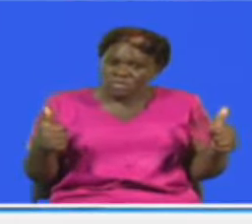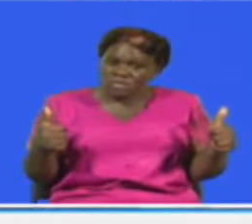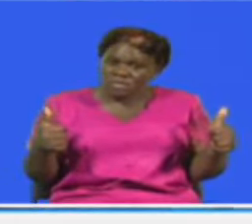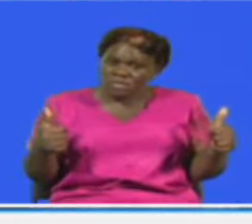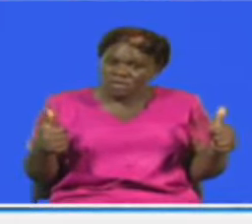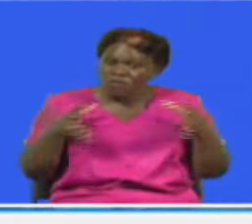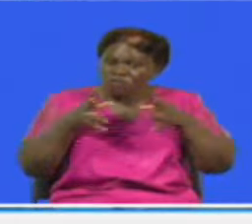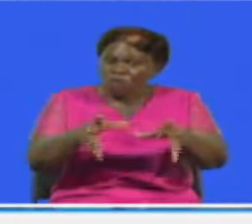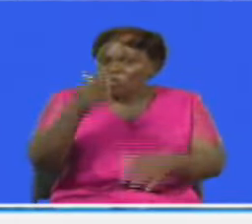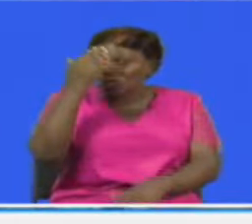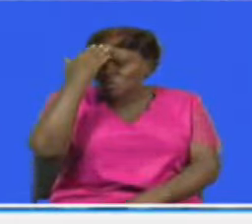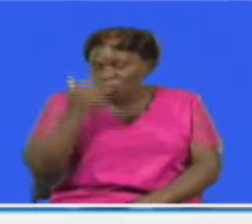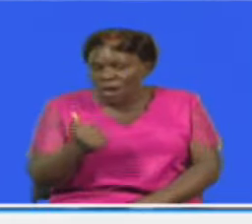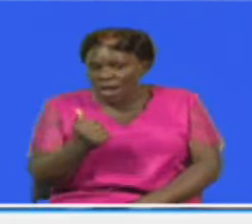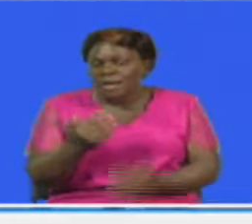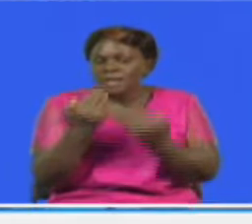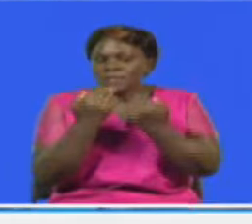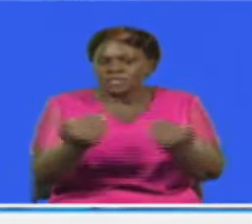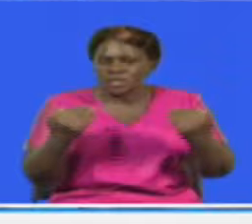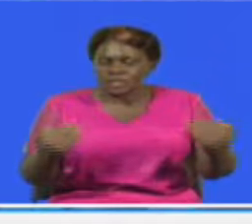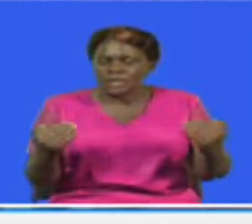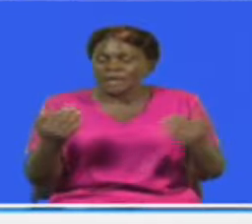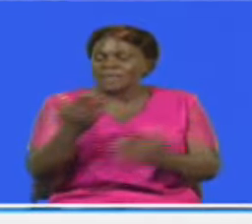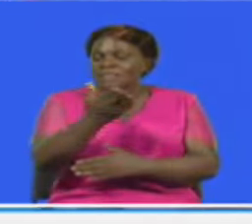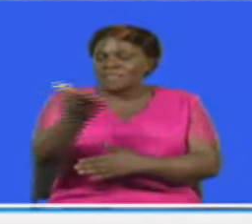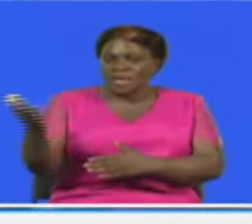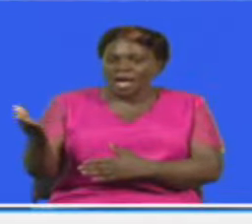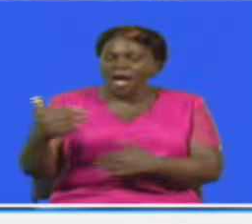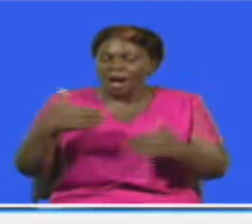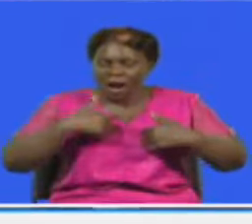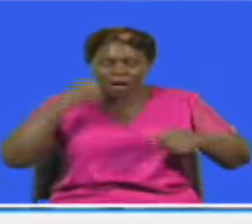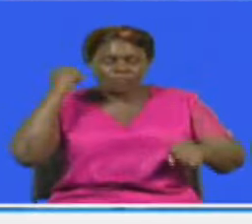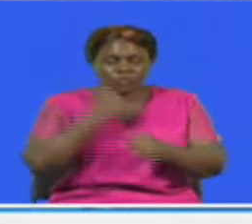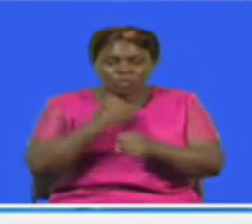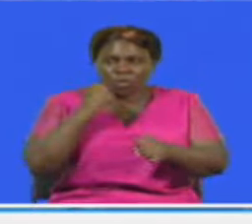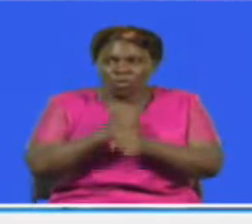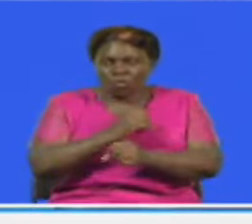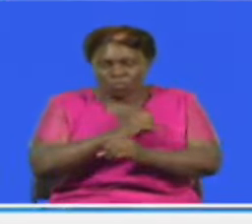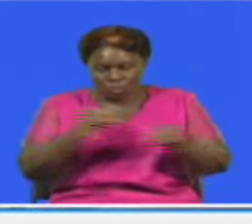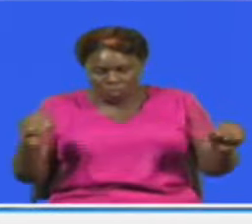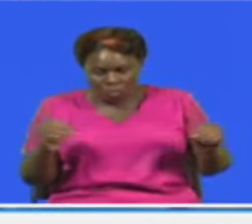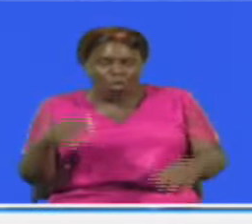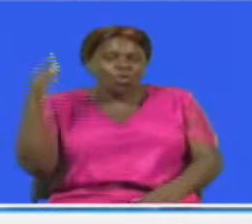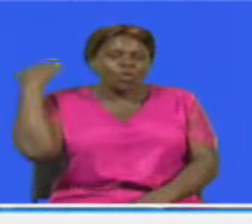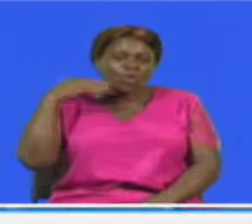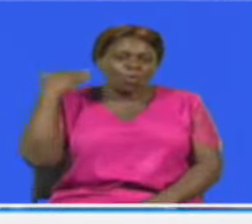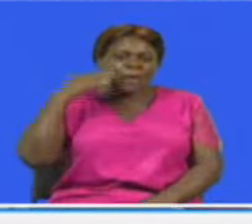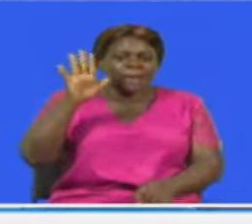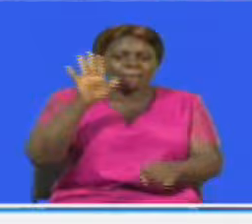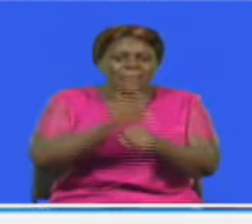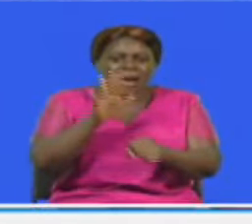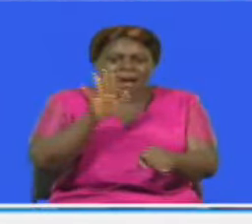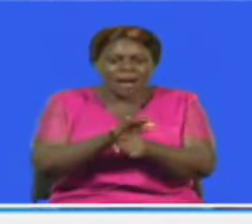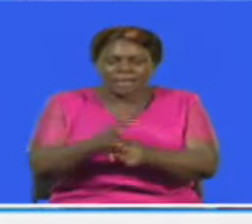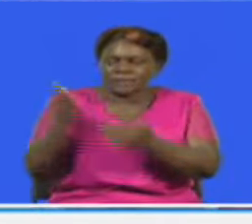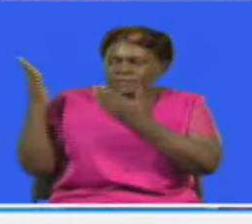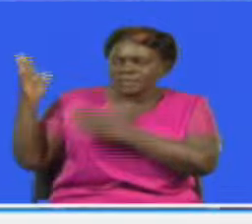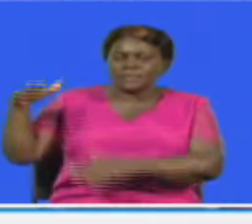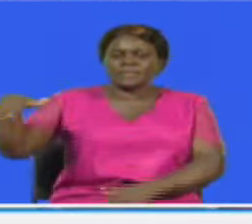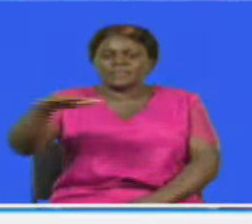sasa tunalazimisha kwa nini? Watoto walikuwa hawana kazi, wizi ulikuwa mwingi katika area